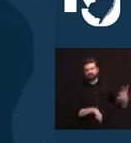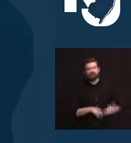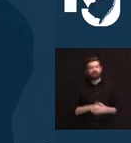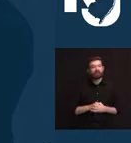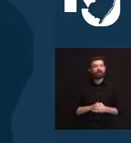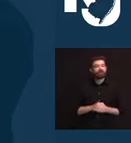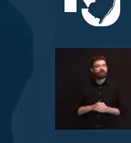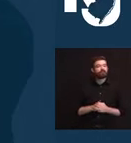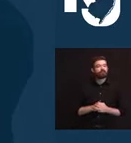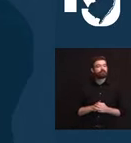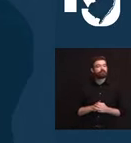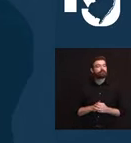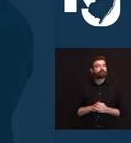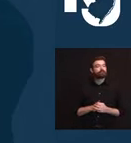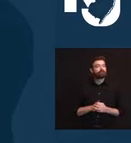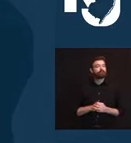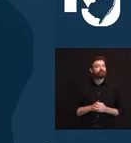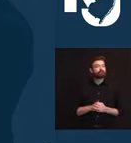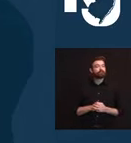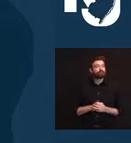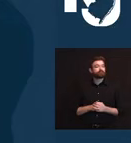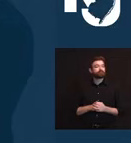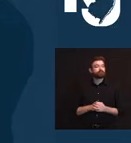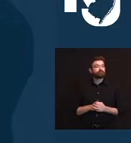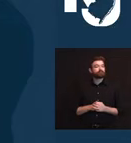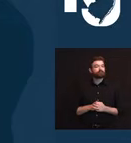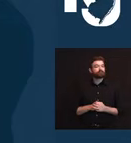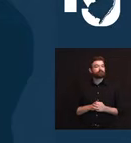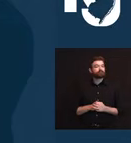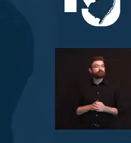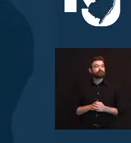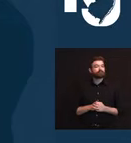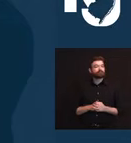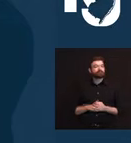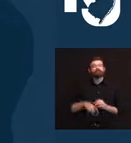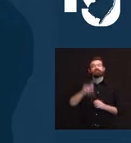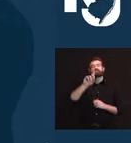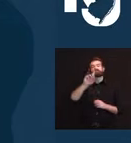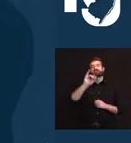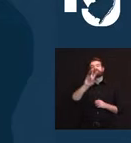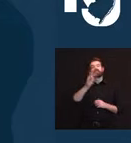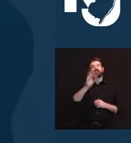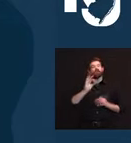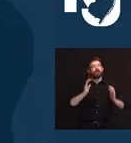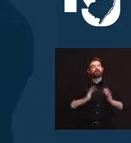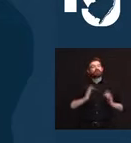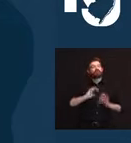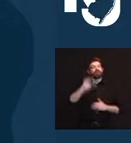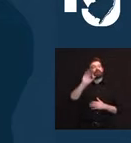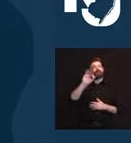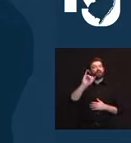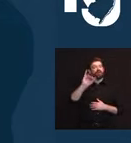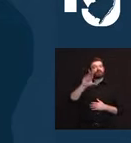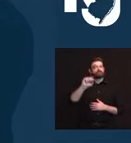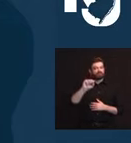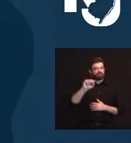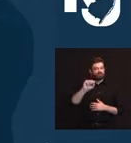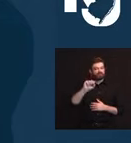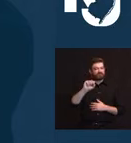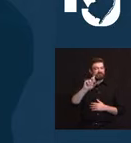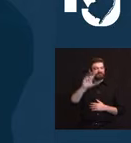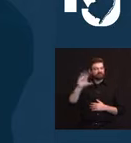of their team, will be putting out an administrative order containing comprehensive standards and protocols that these businesses must abide